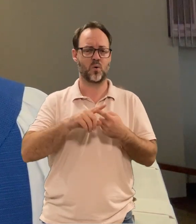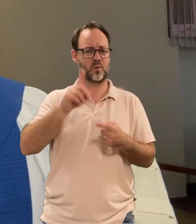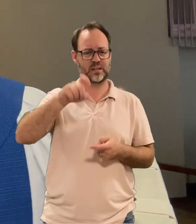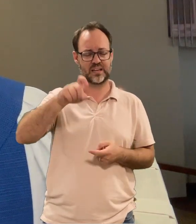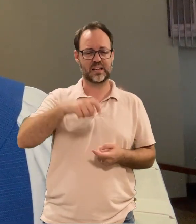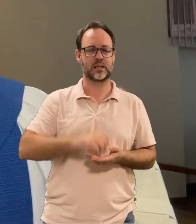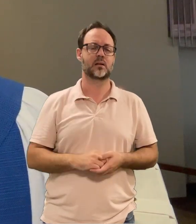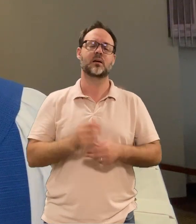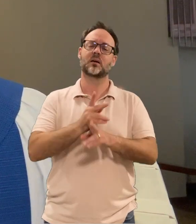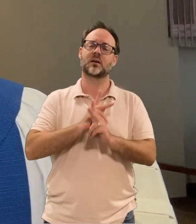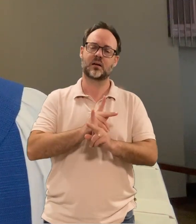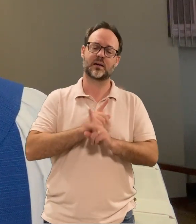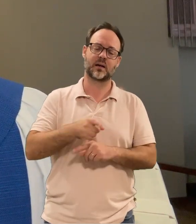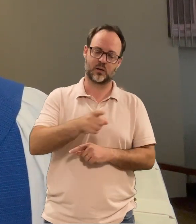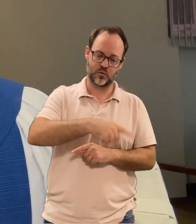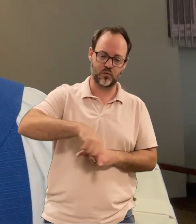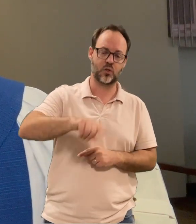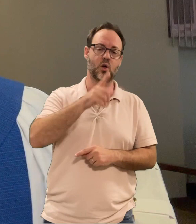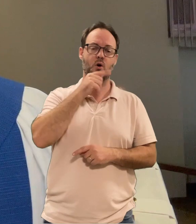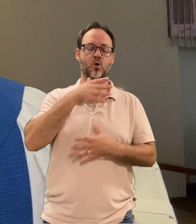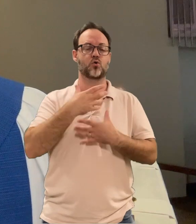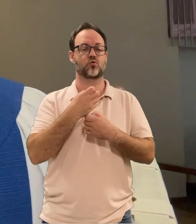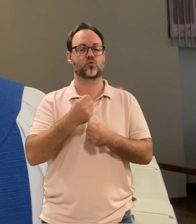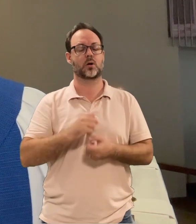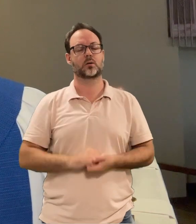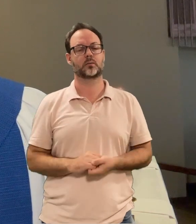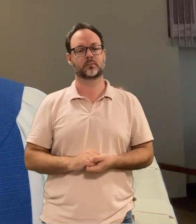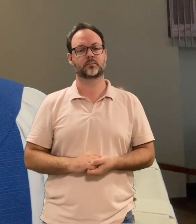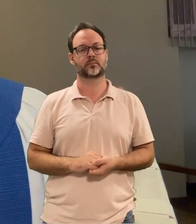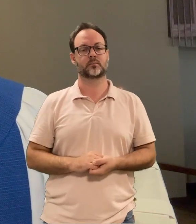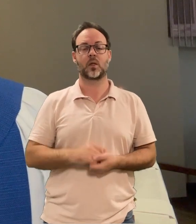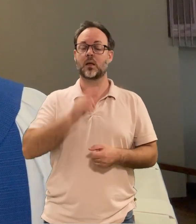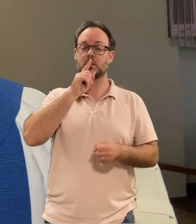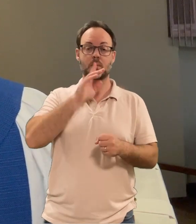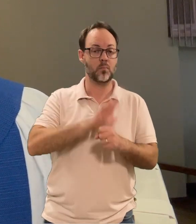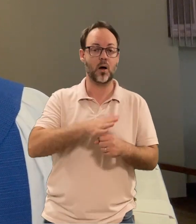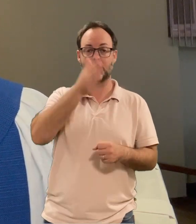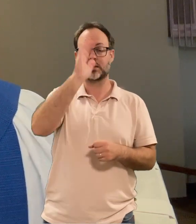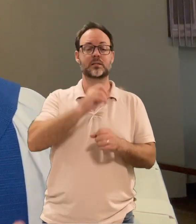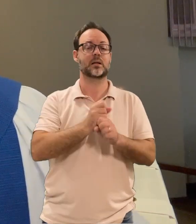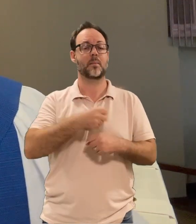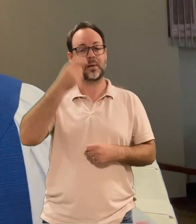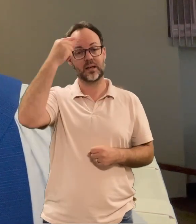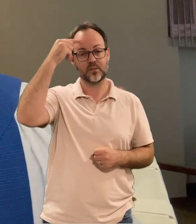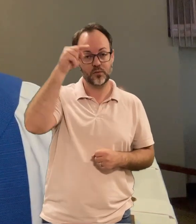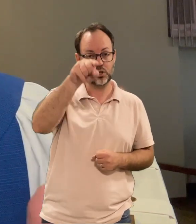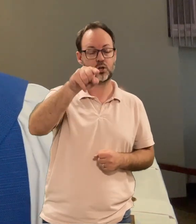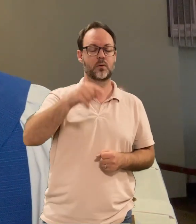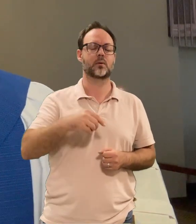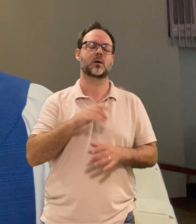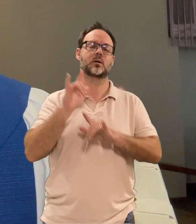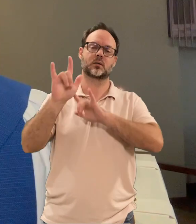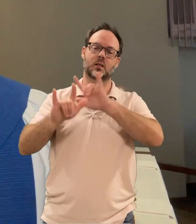a refuge in times of trouble. He cares for those who trust in Him. These are promises that